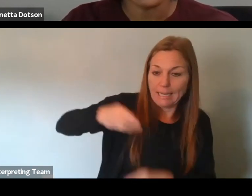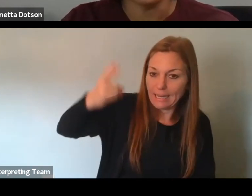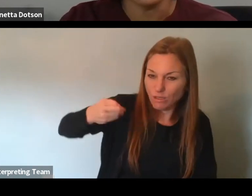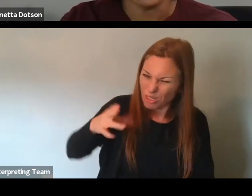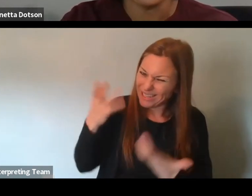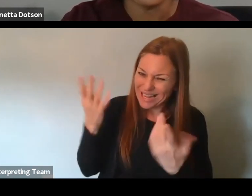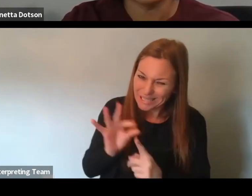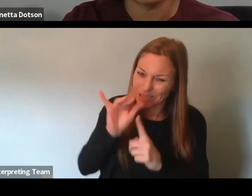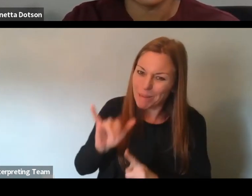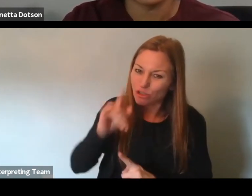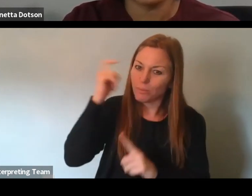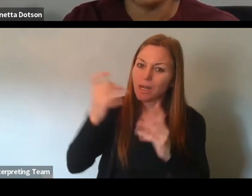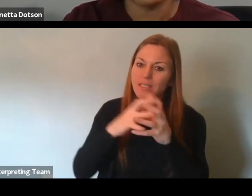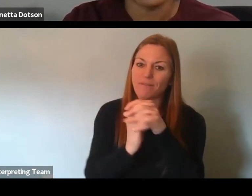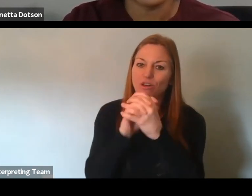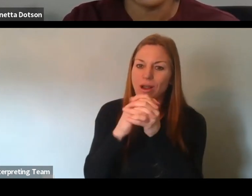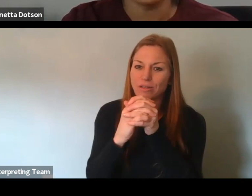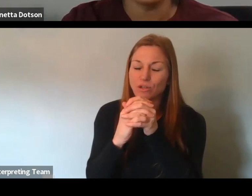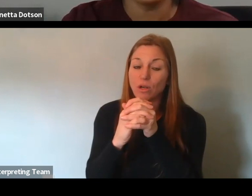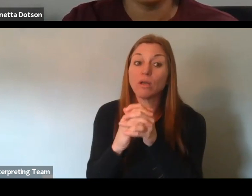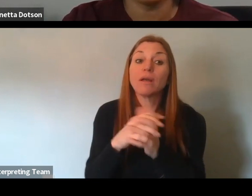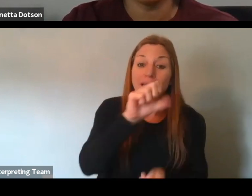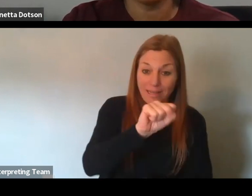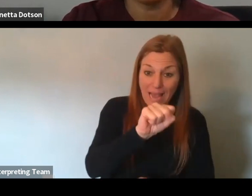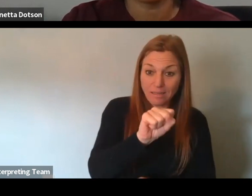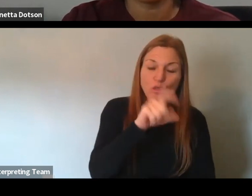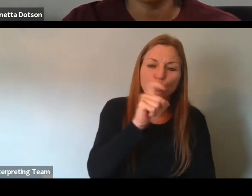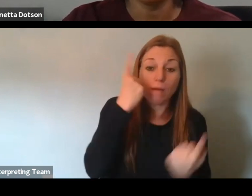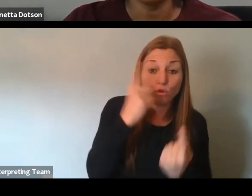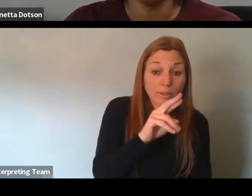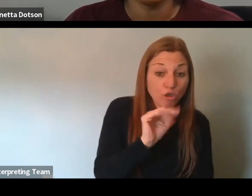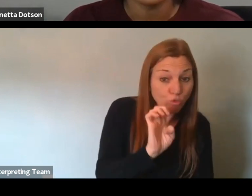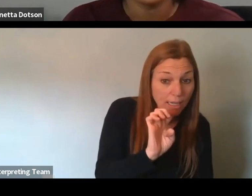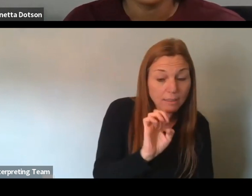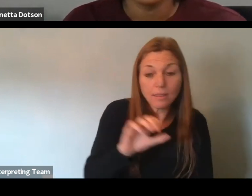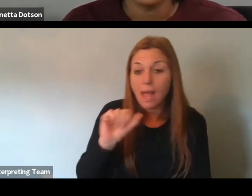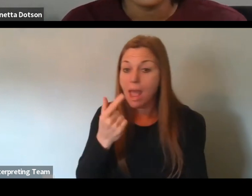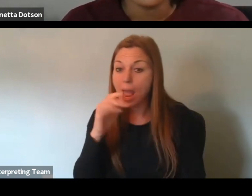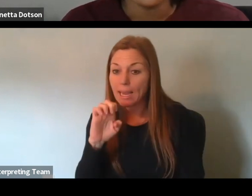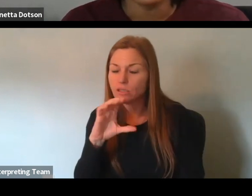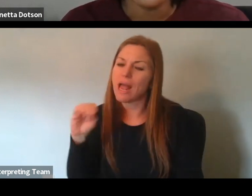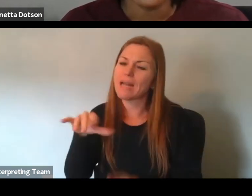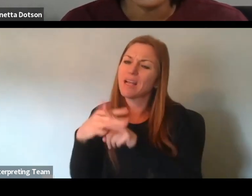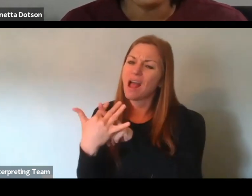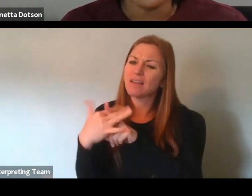and history. And those contexts are really important to keep in mind in all the things that we do.